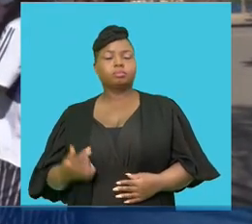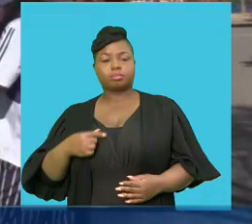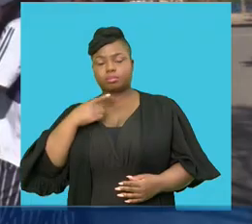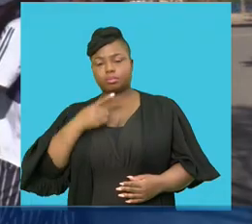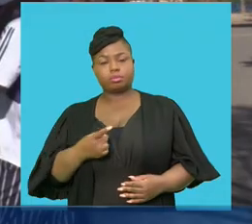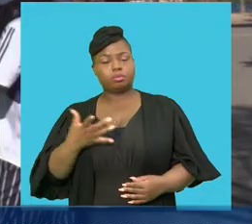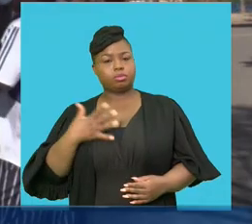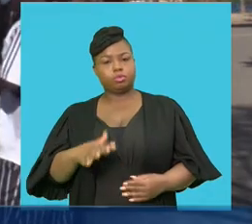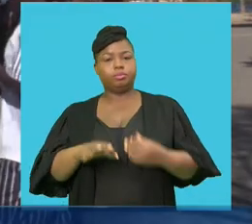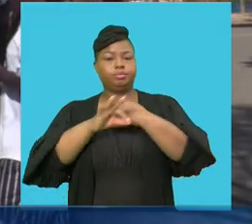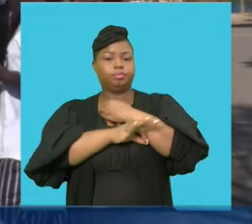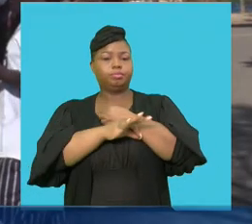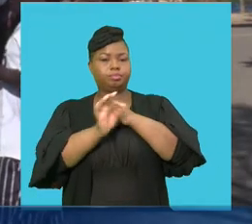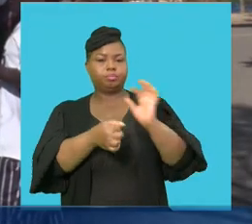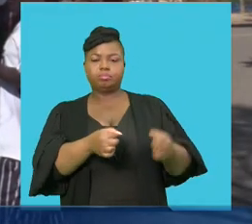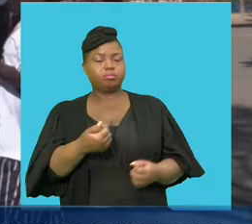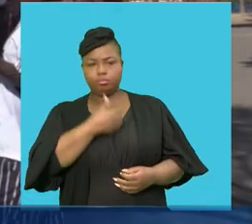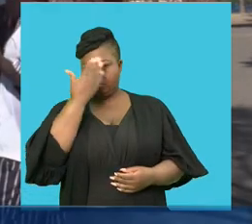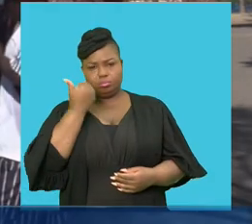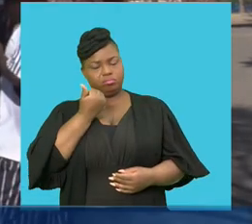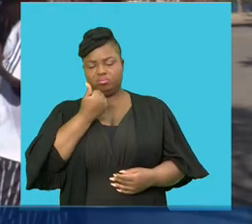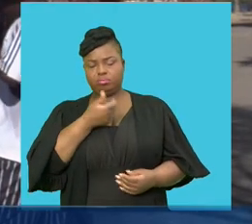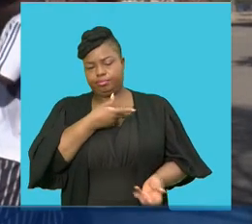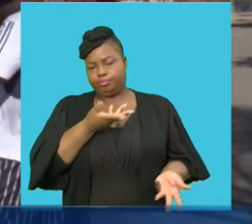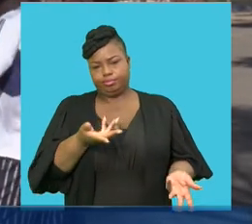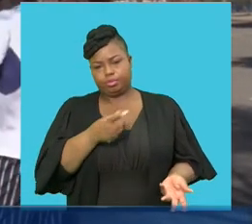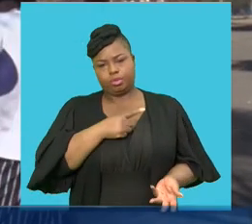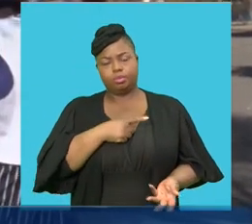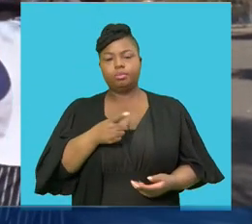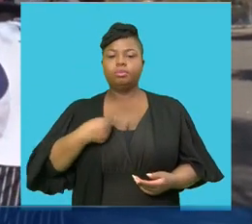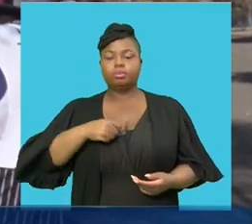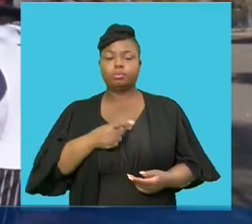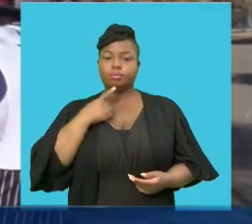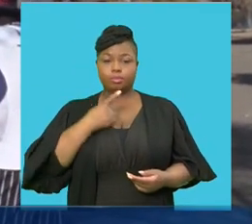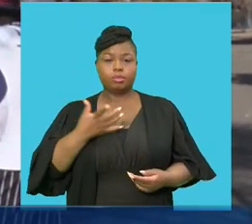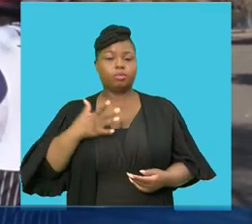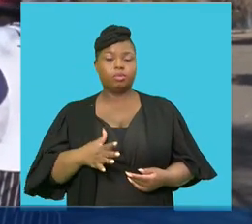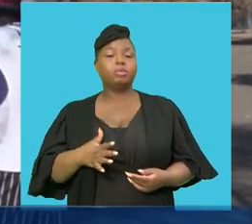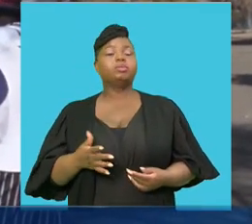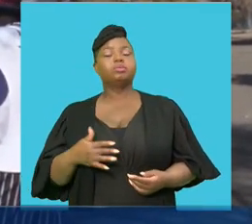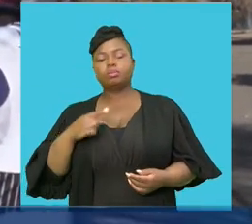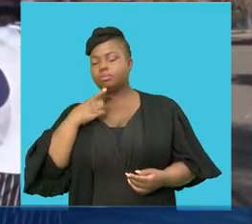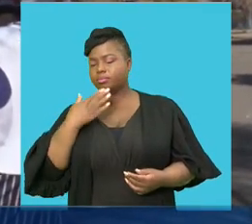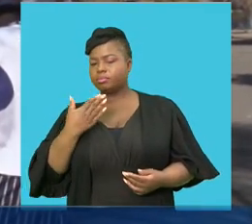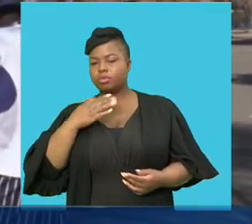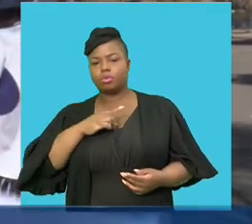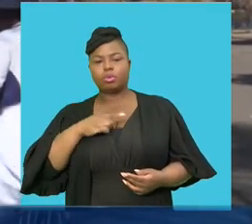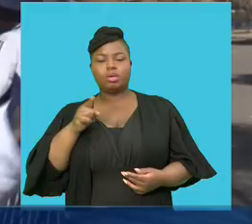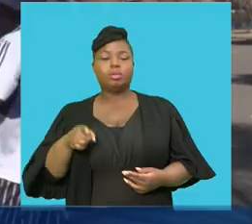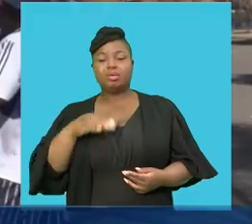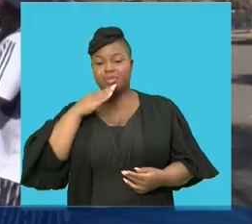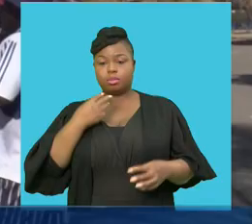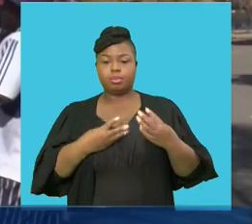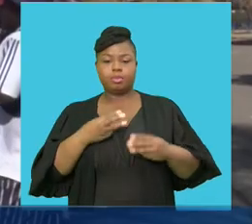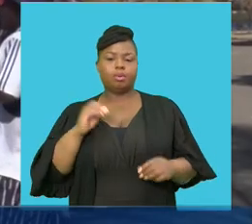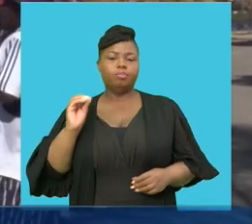ama-foreign nationals. Ukuthi for what we don't care. What we are just here for ukuthi siyabonga ukuthi ukhulumile ukuthi umsebenzi kusho ukuthi